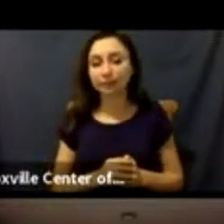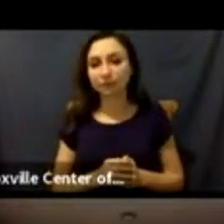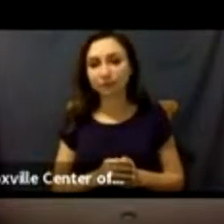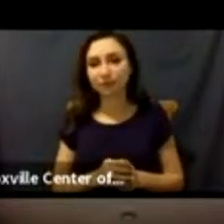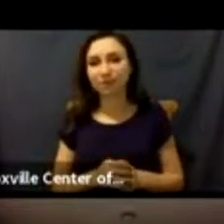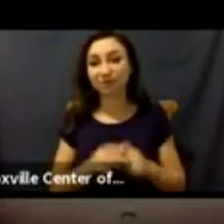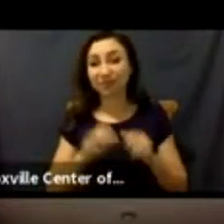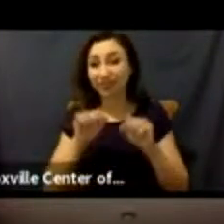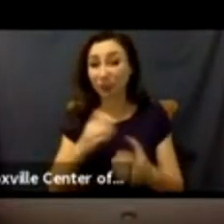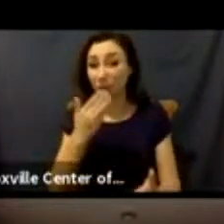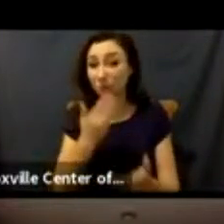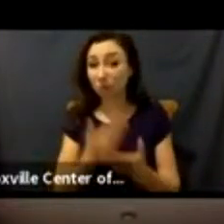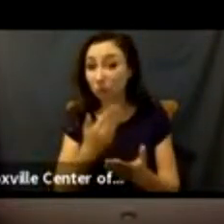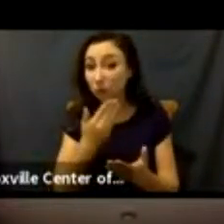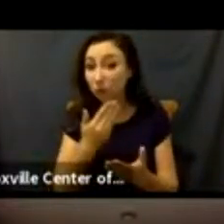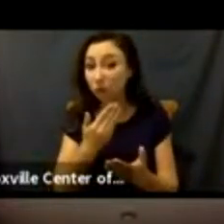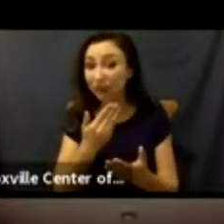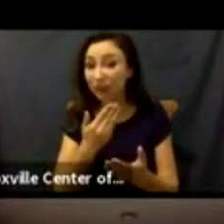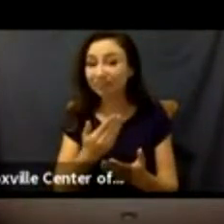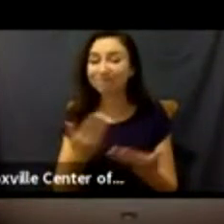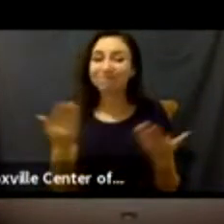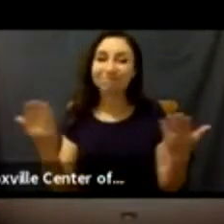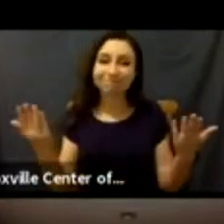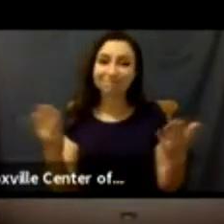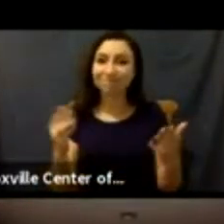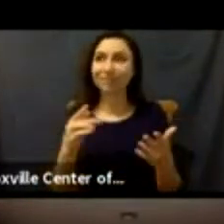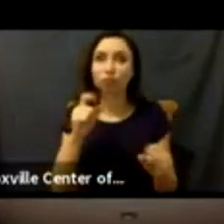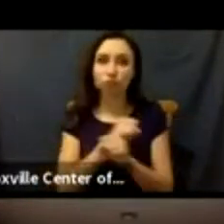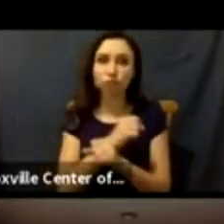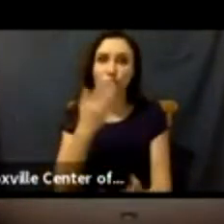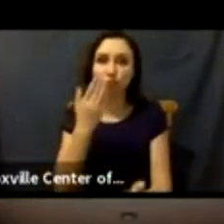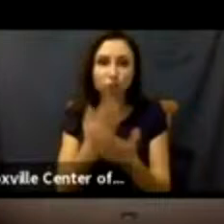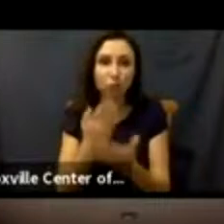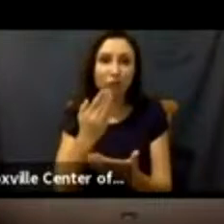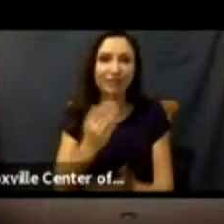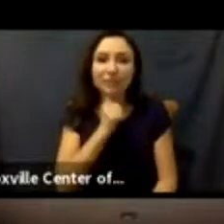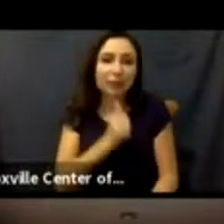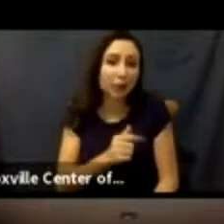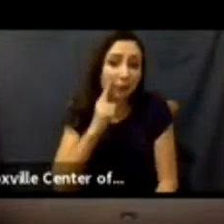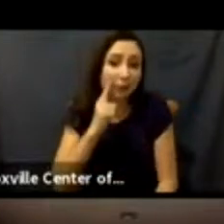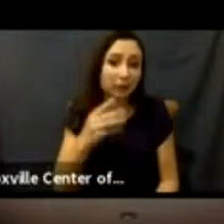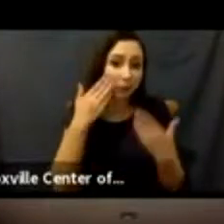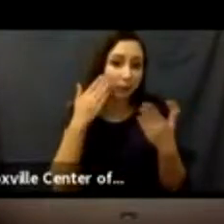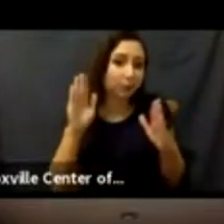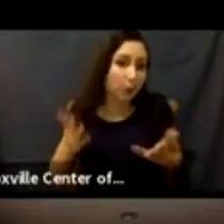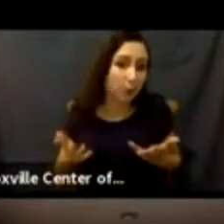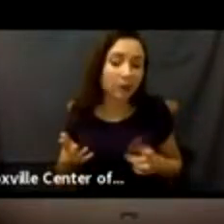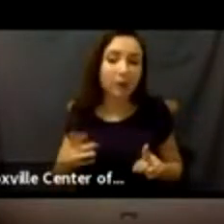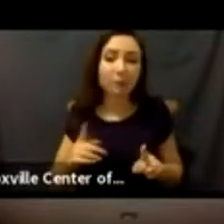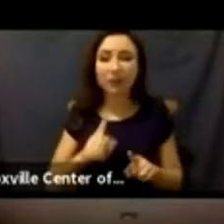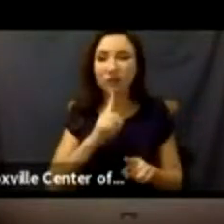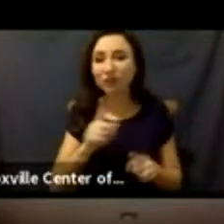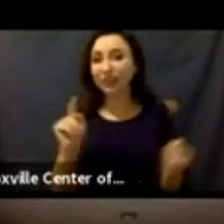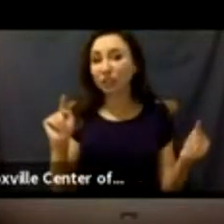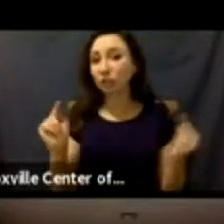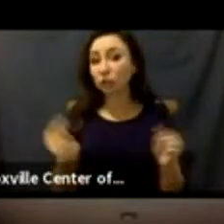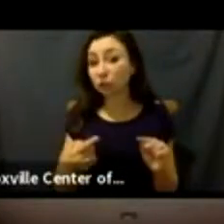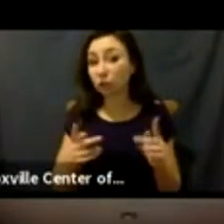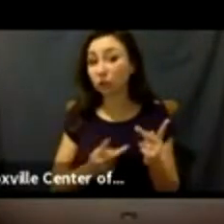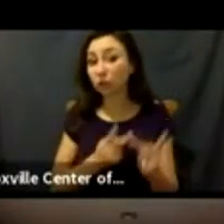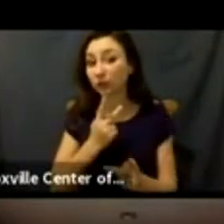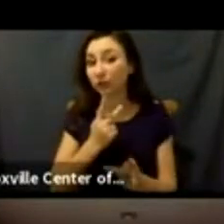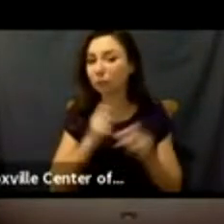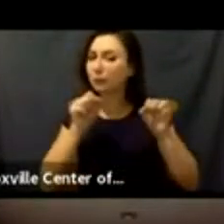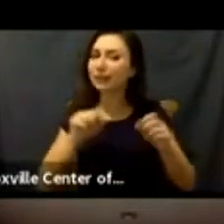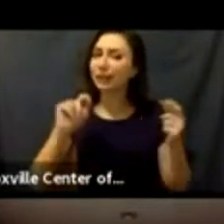Can we prove that beyond a shadow of a doubt? I don't think so. I don't know. But has it really hurt to stay? Can it hurt